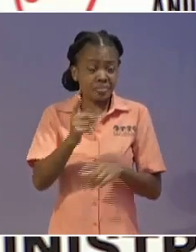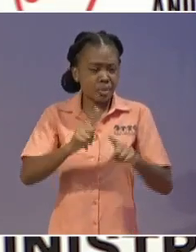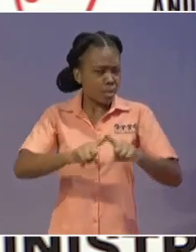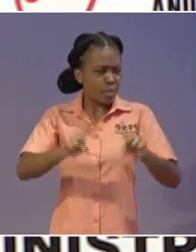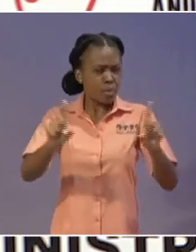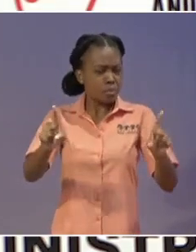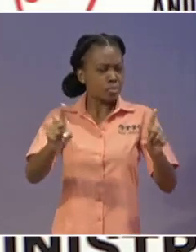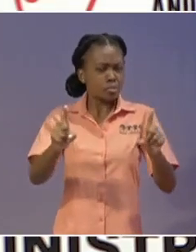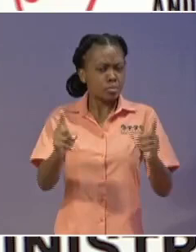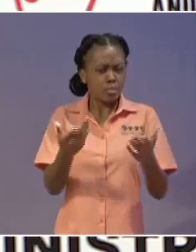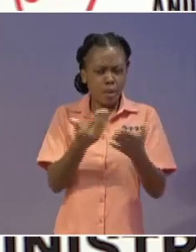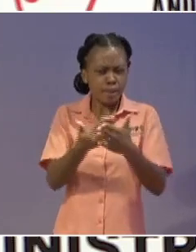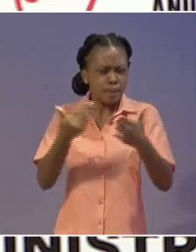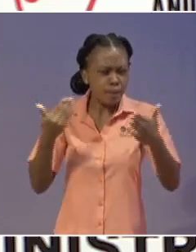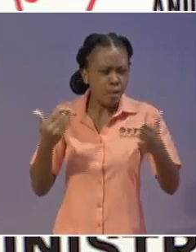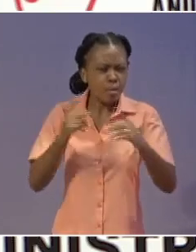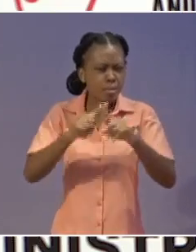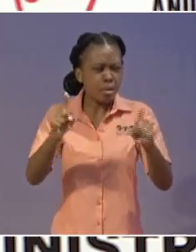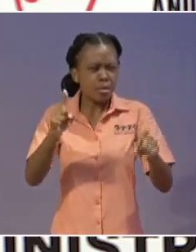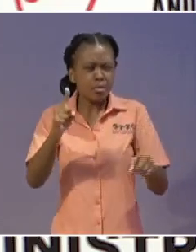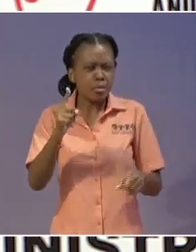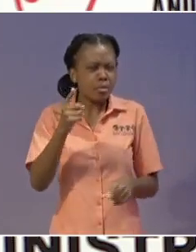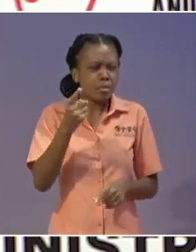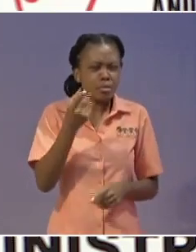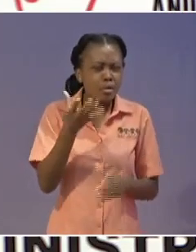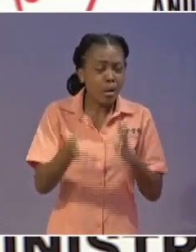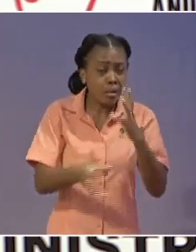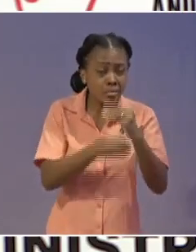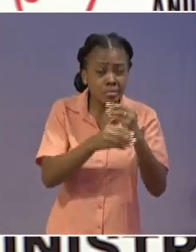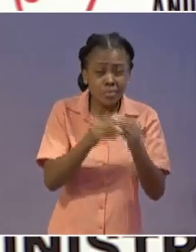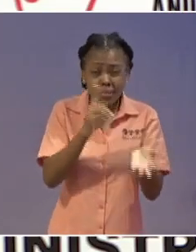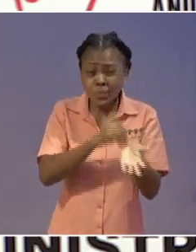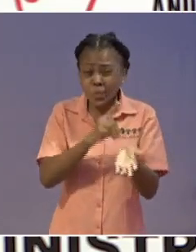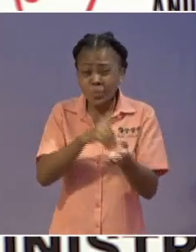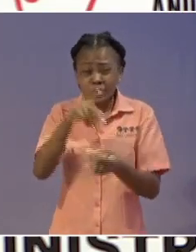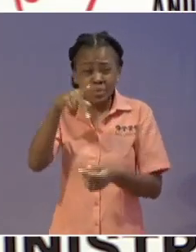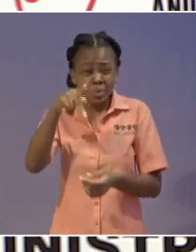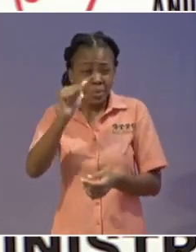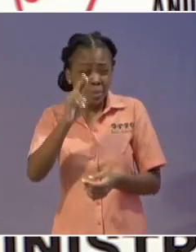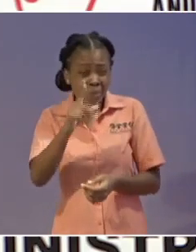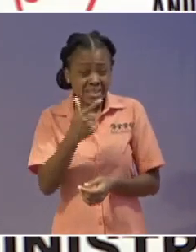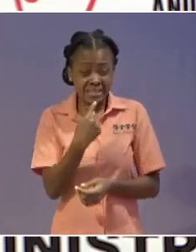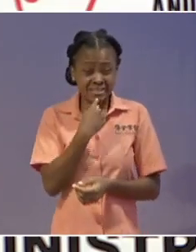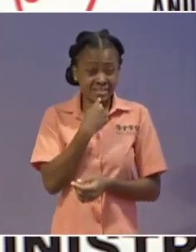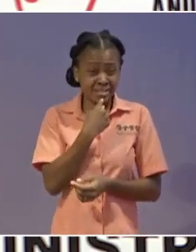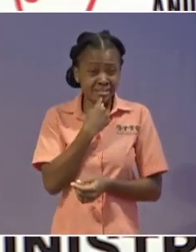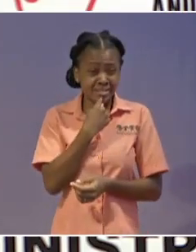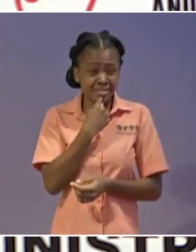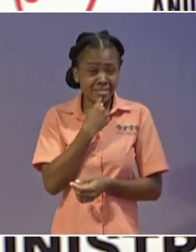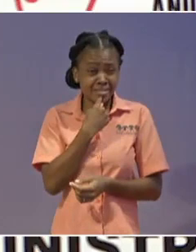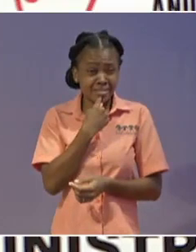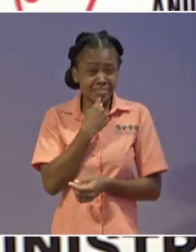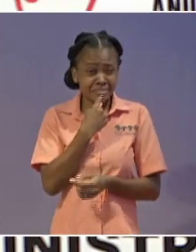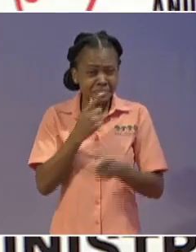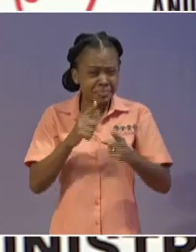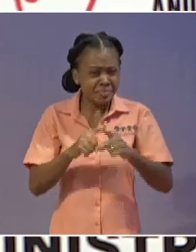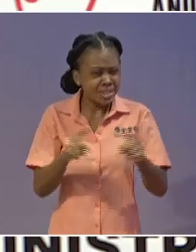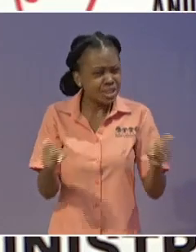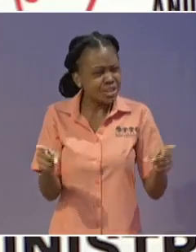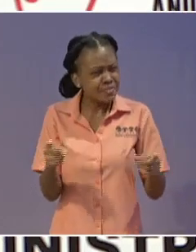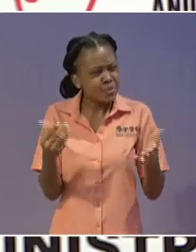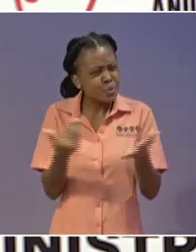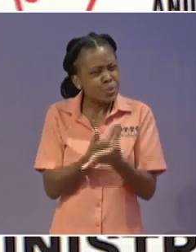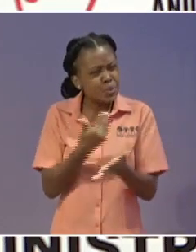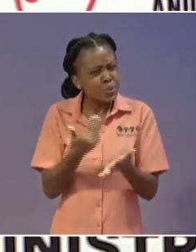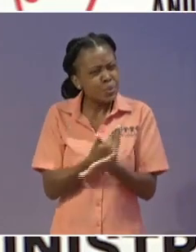said some of the new signs and symptoms for children that we're looking at. So basically unusual signs and symptoms, those are the major criteria. Just